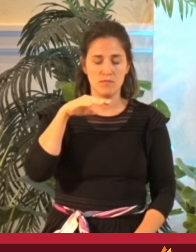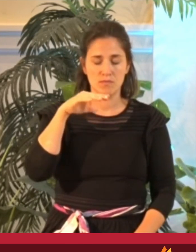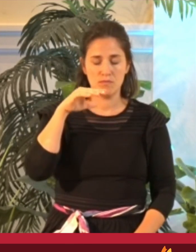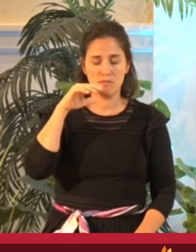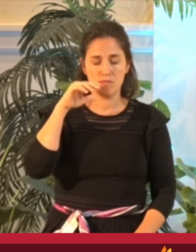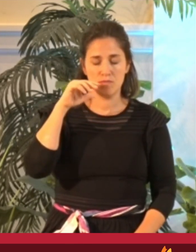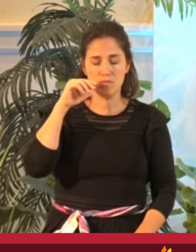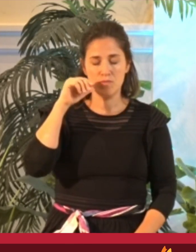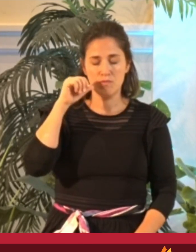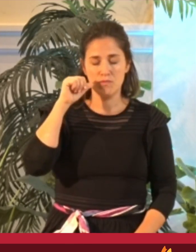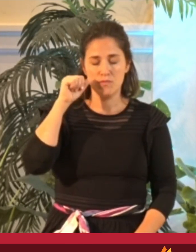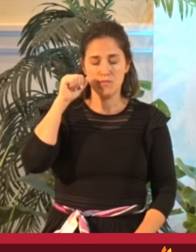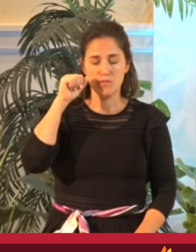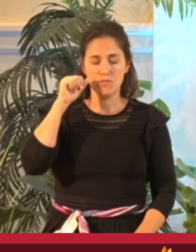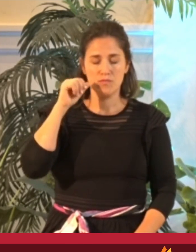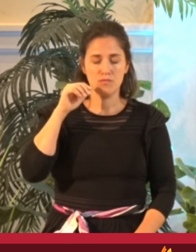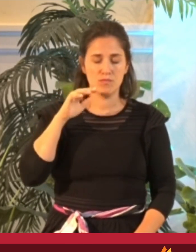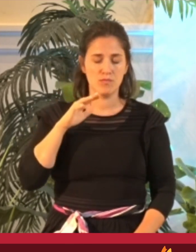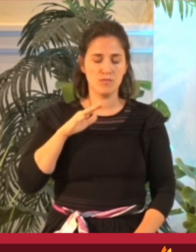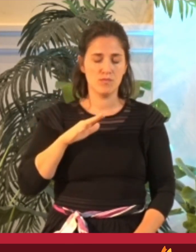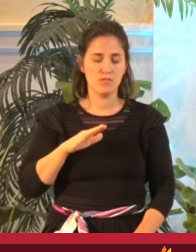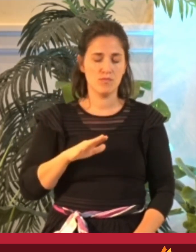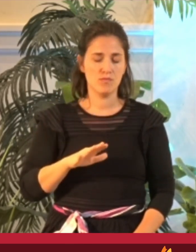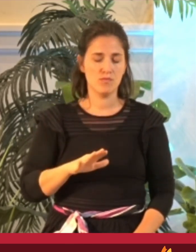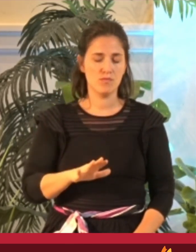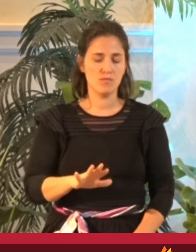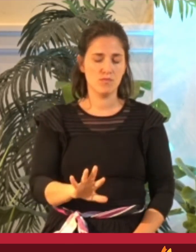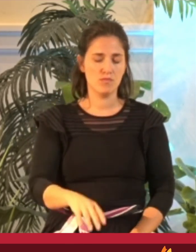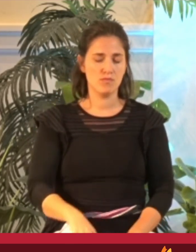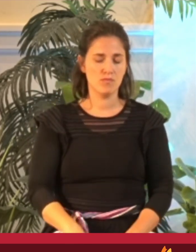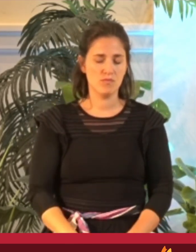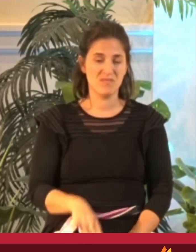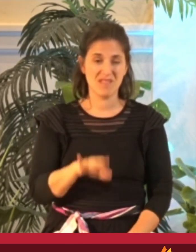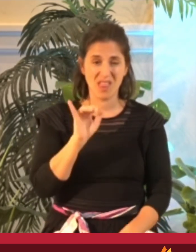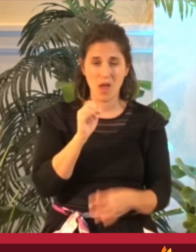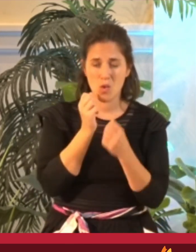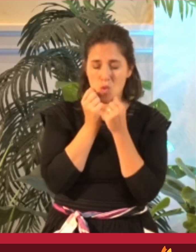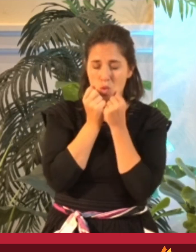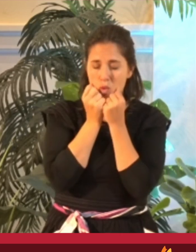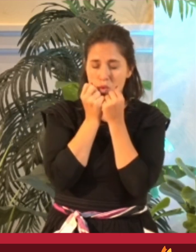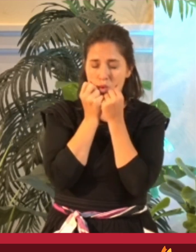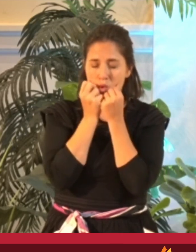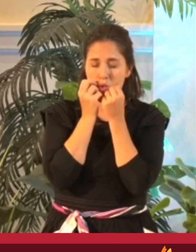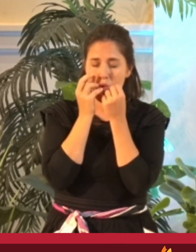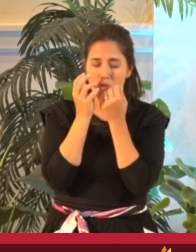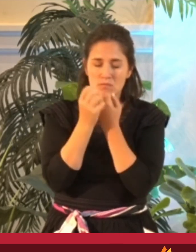connection, both in giving and receiving.